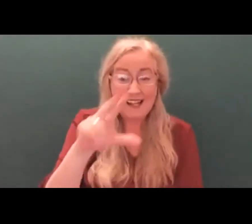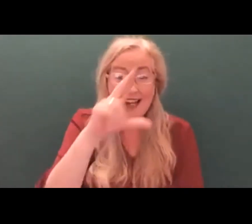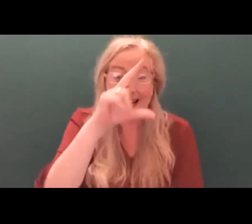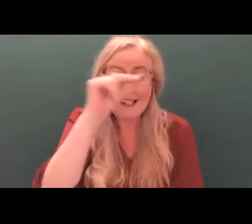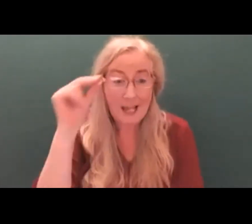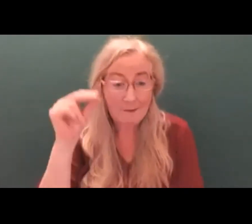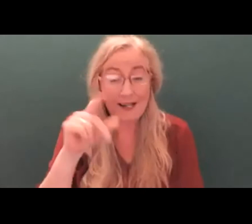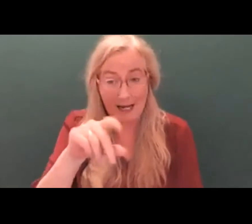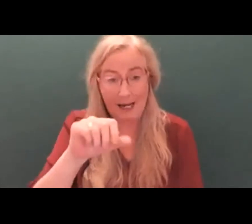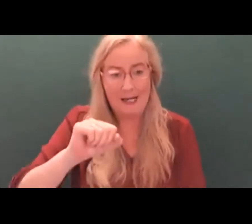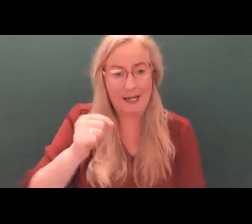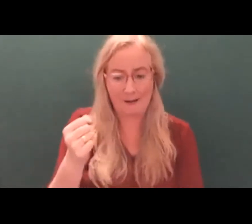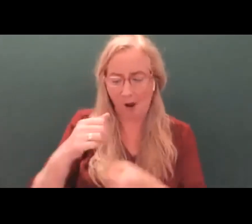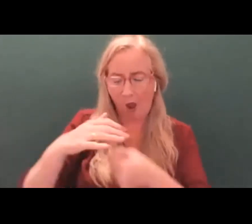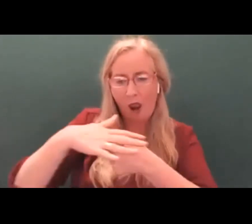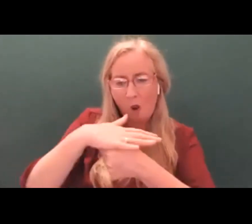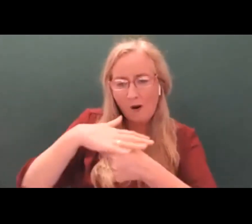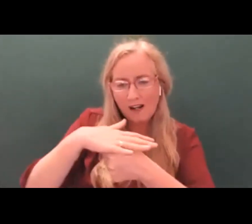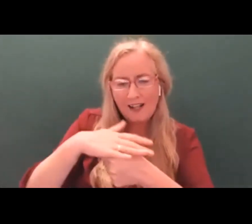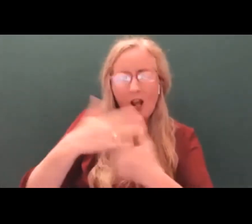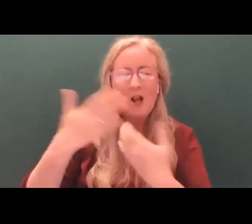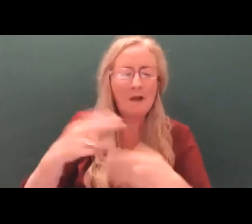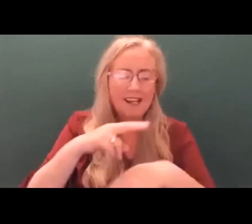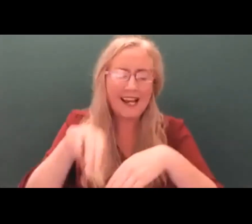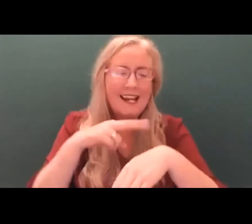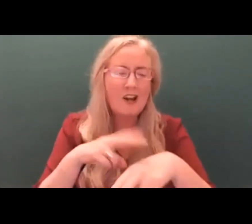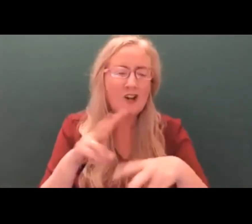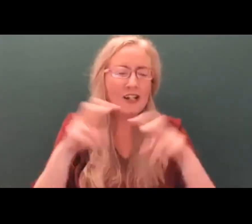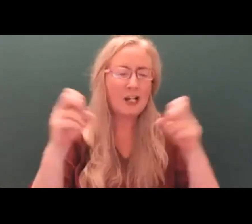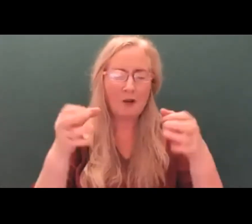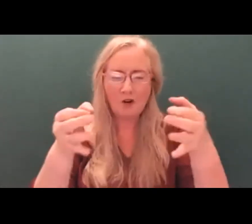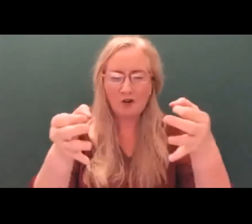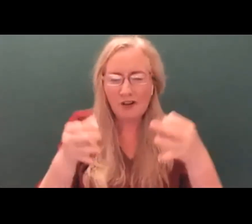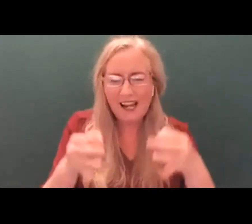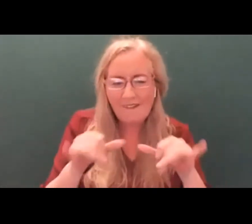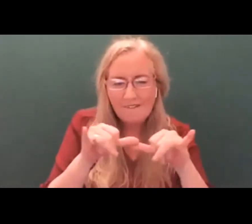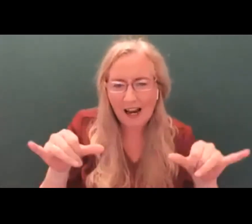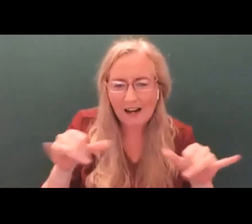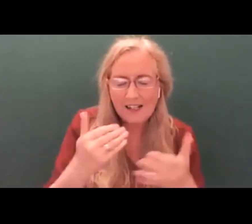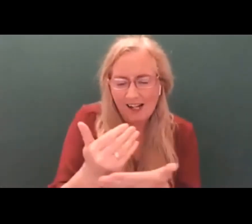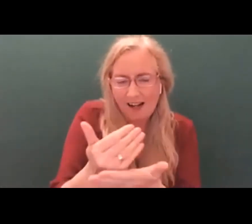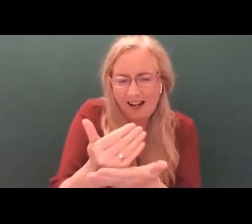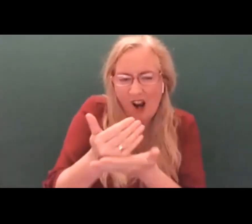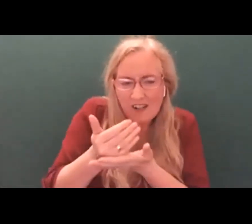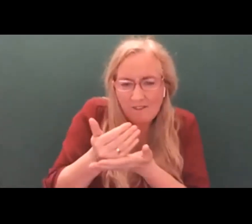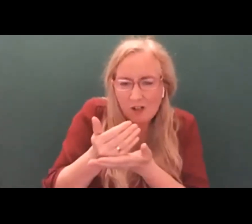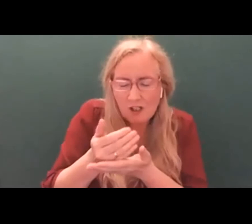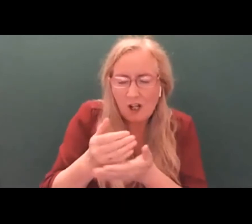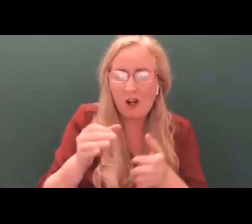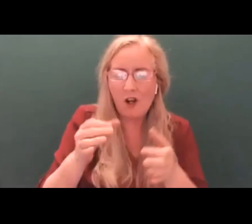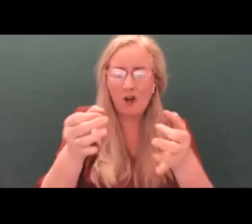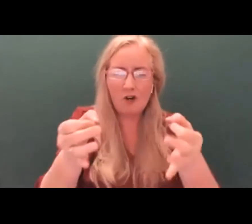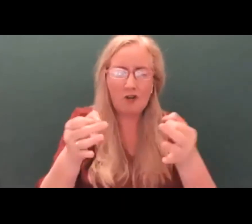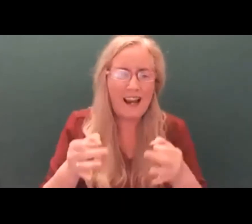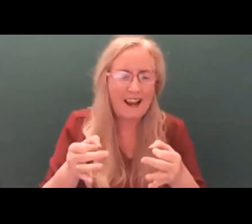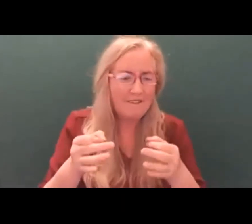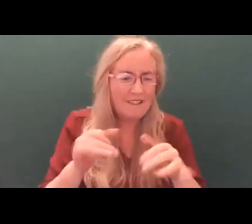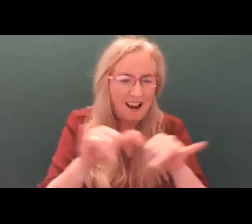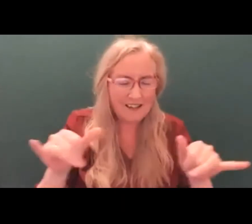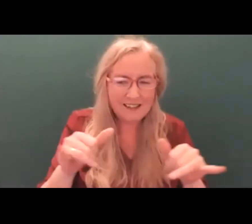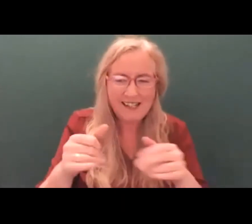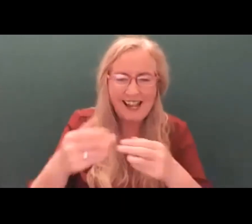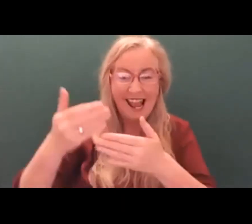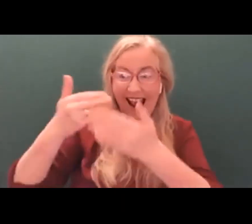keeping it local. Obviously, the national theme there would be graveyards, maybe the conservation of graveyards, ancestry, all of that.